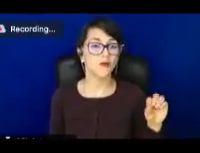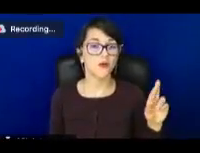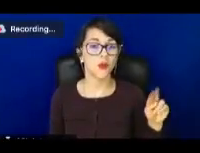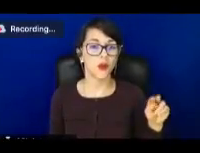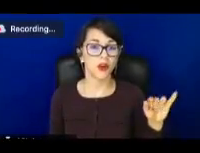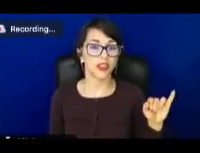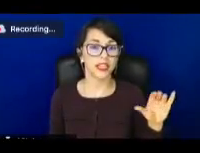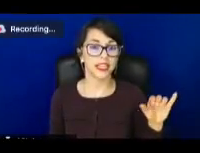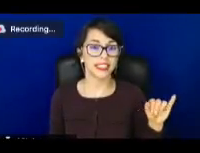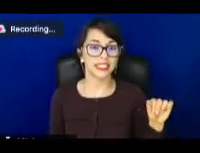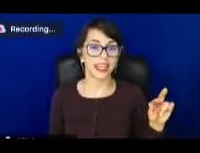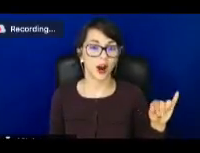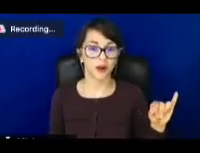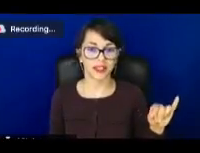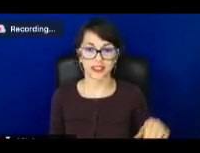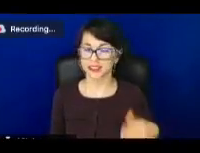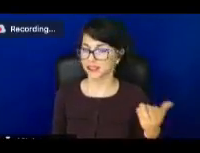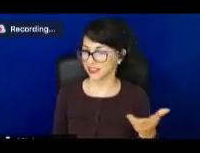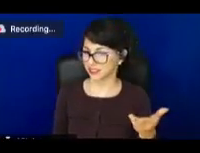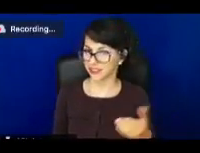Here. Commissioner Sanai?